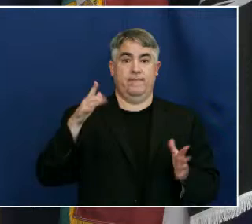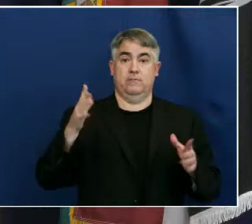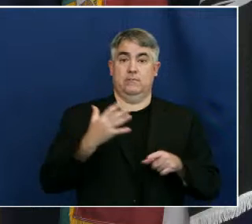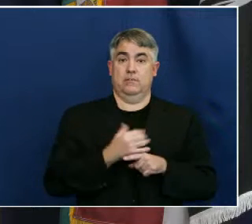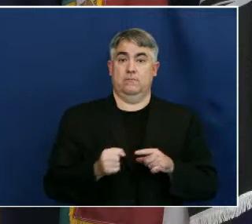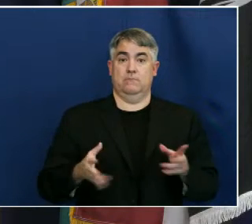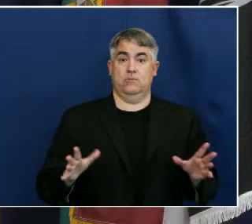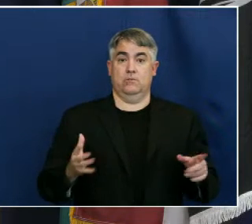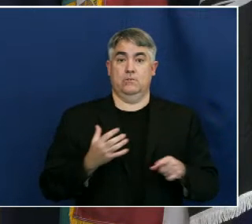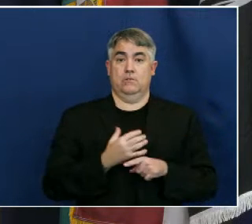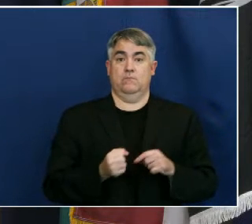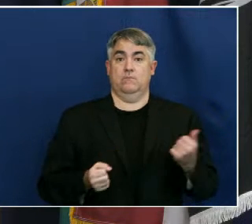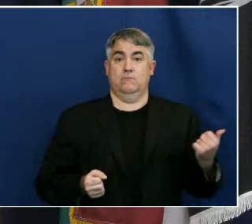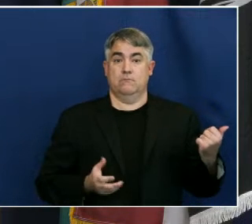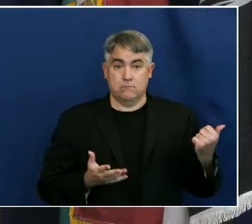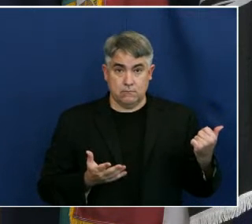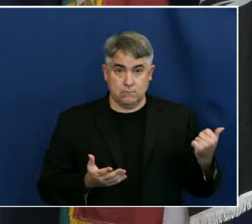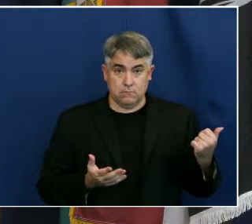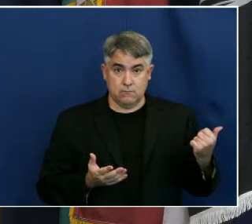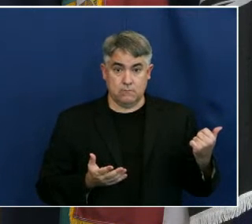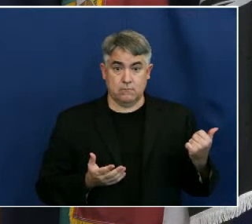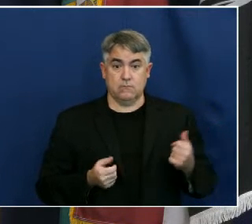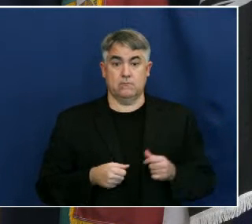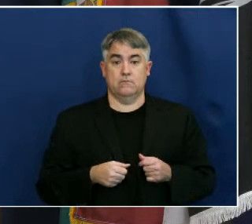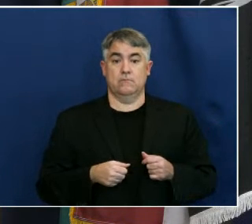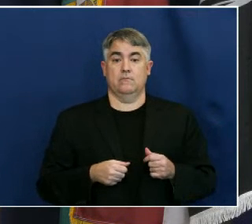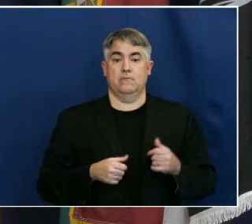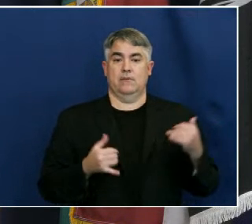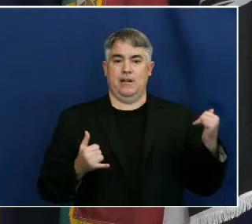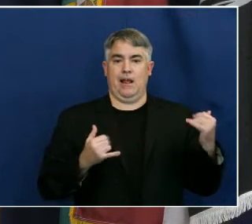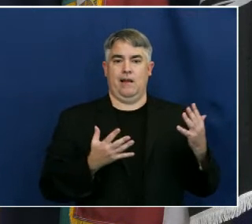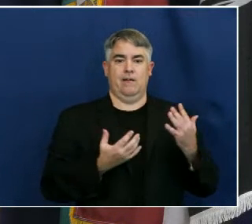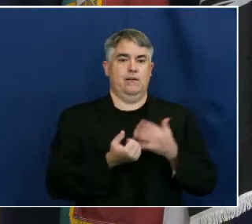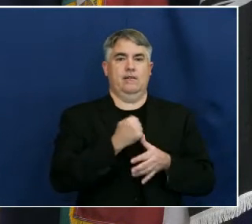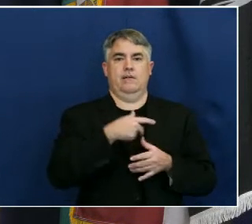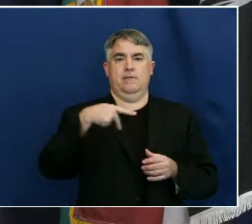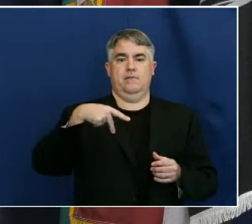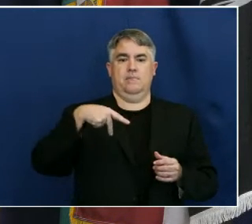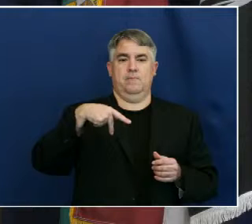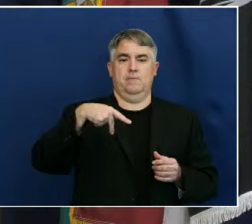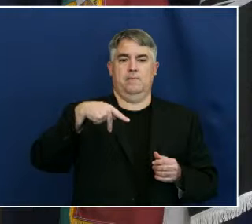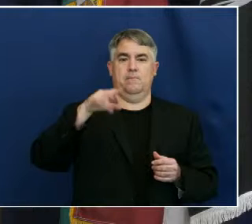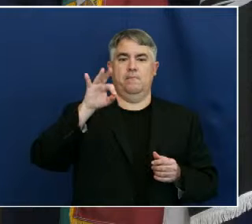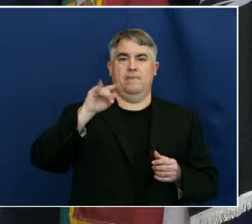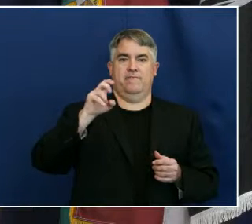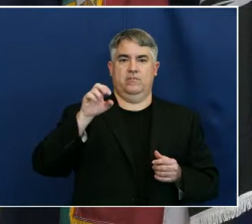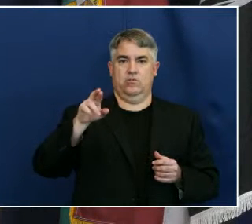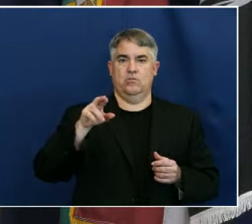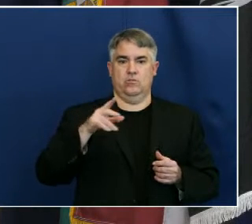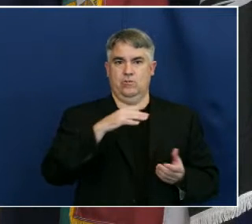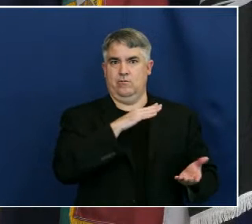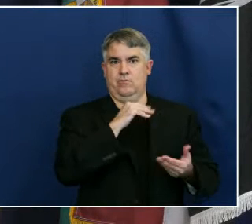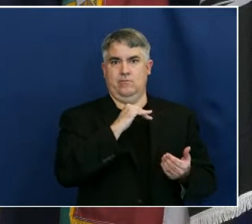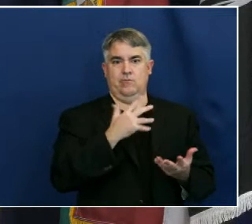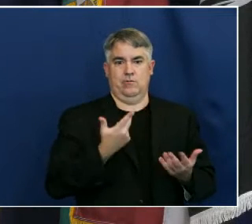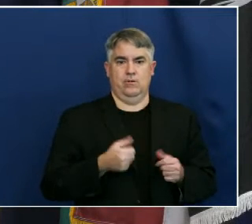are opening up new first doses of Pfizer. And it's just what comes in and when it comes in and what people have available. As we have more